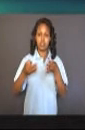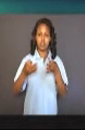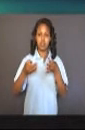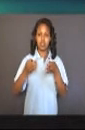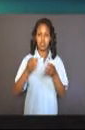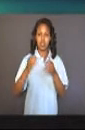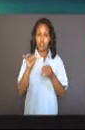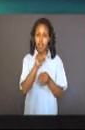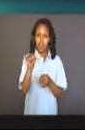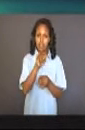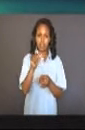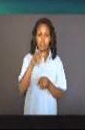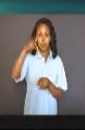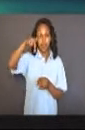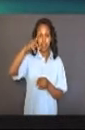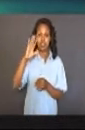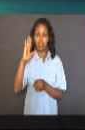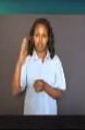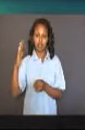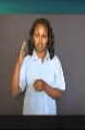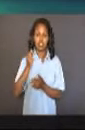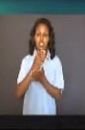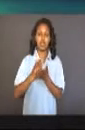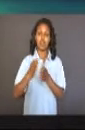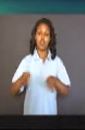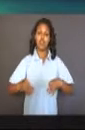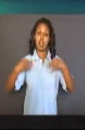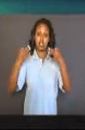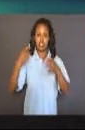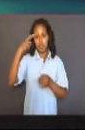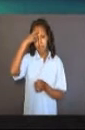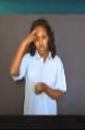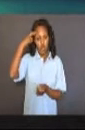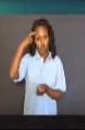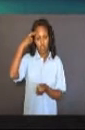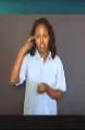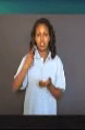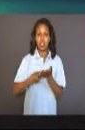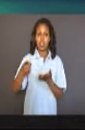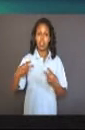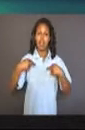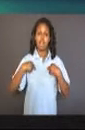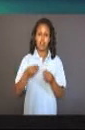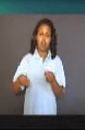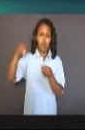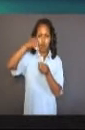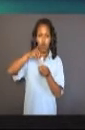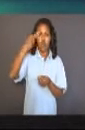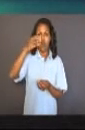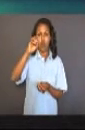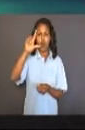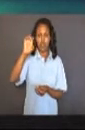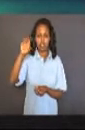impurities as P-type semiconductors because they have more